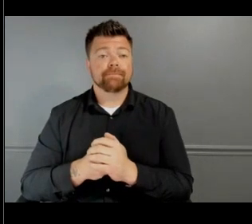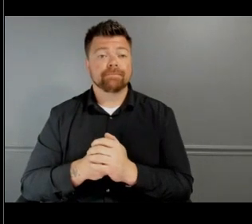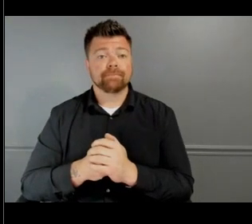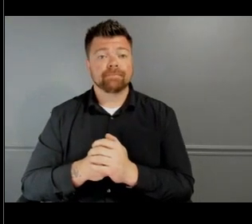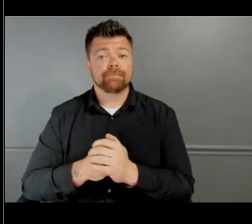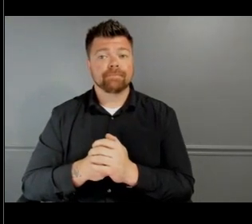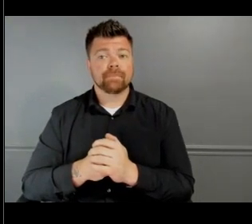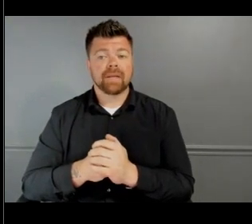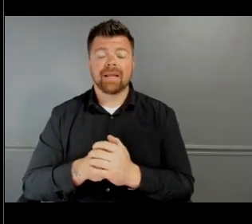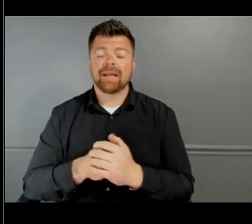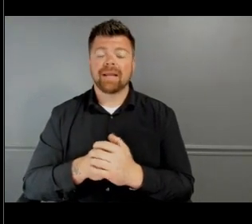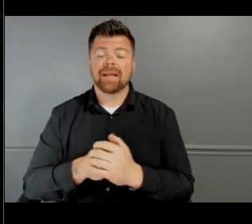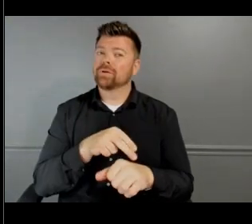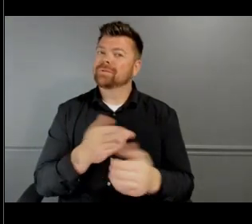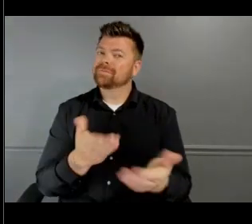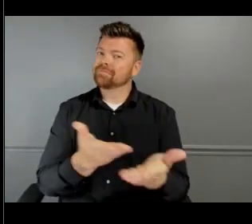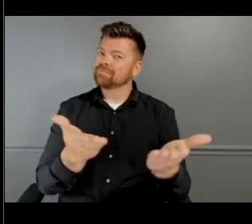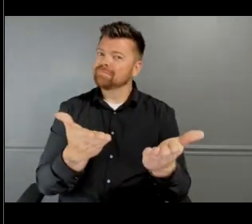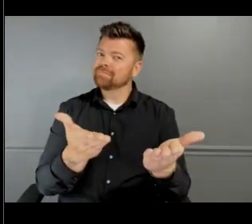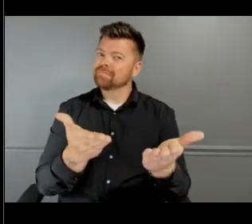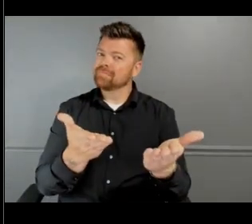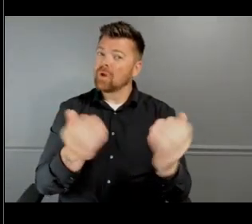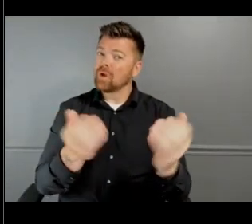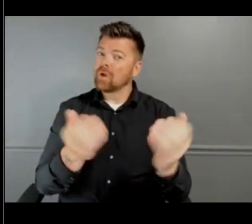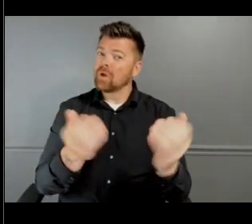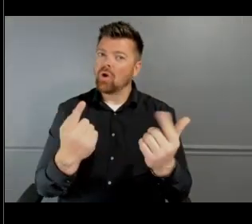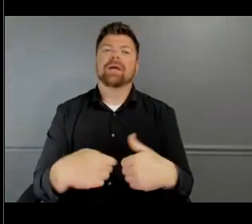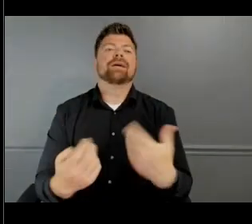of course, you, the attendees.